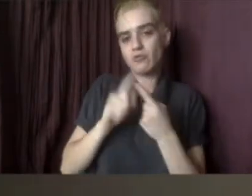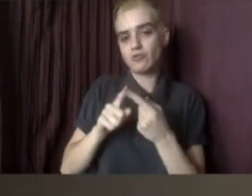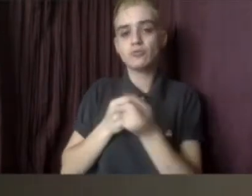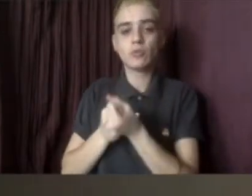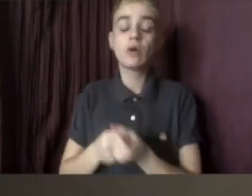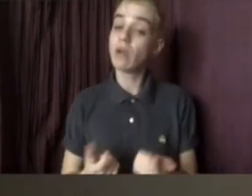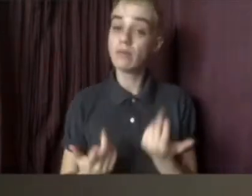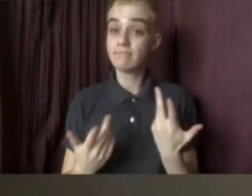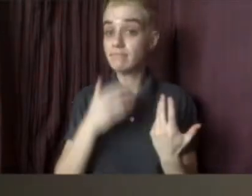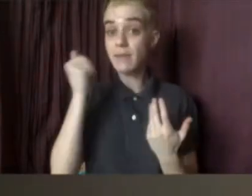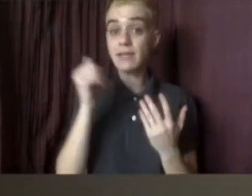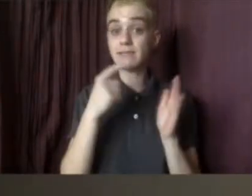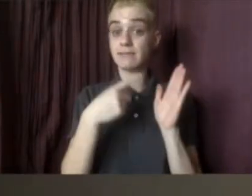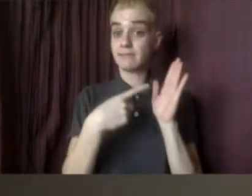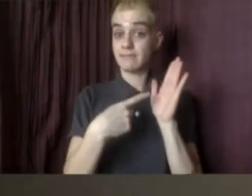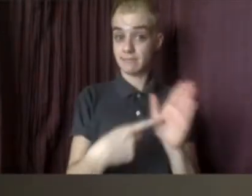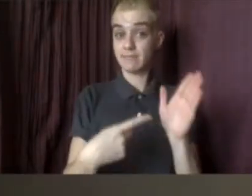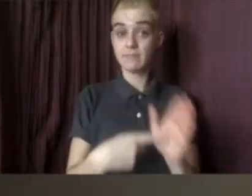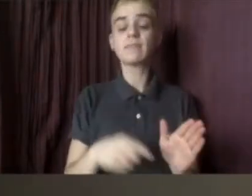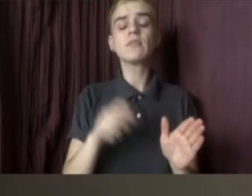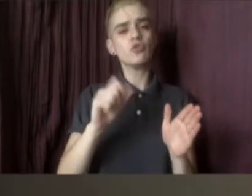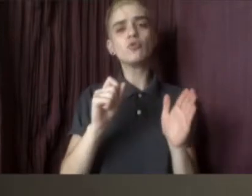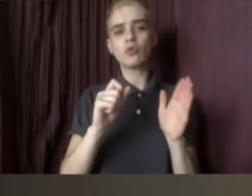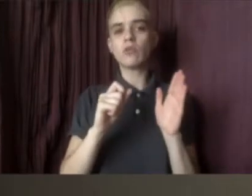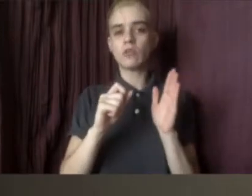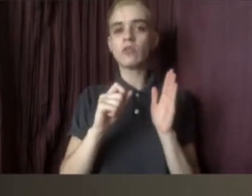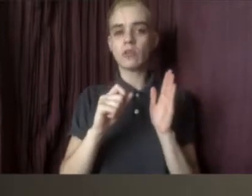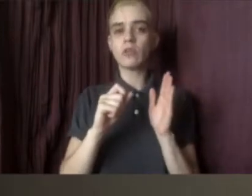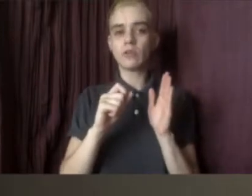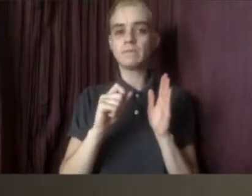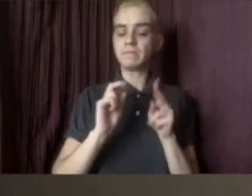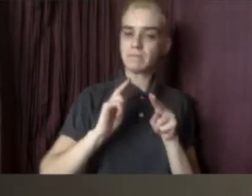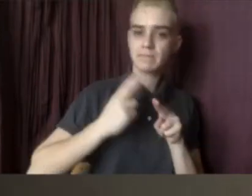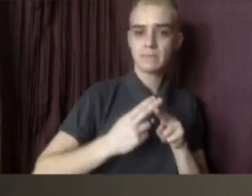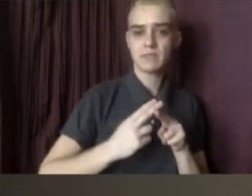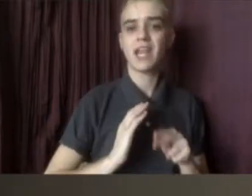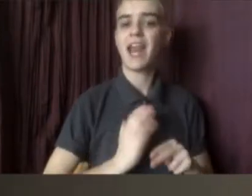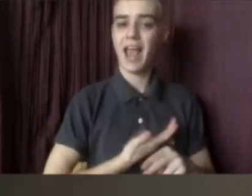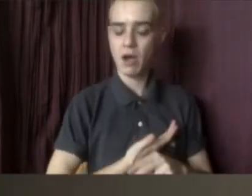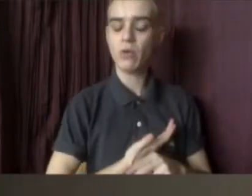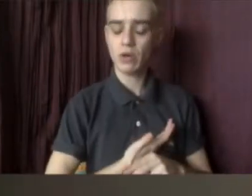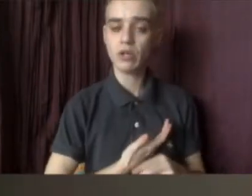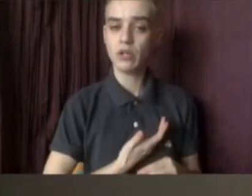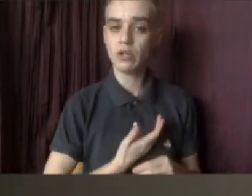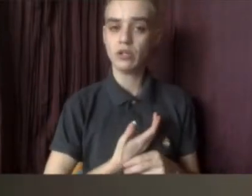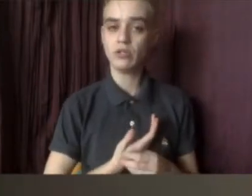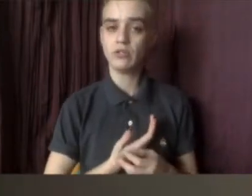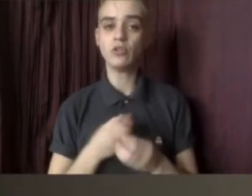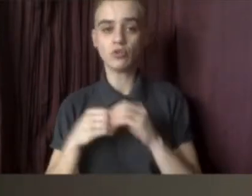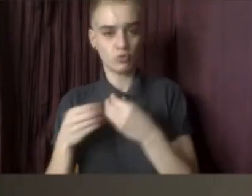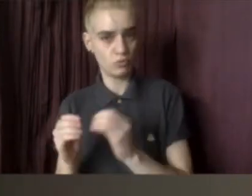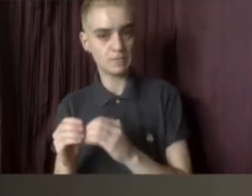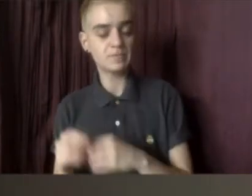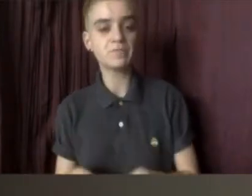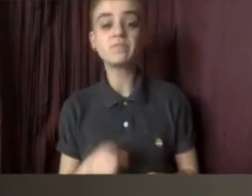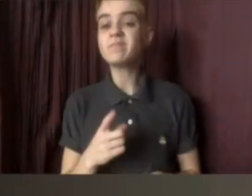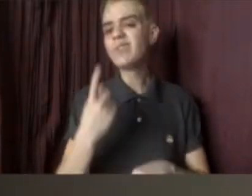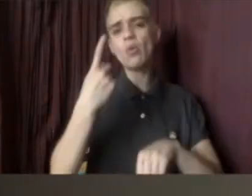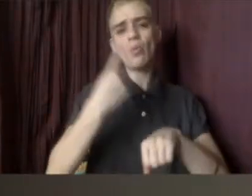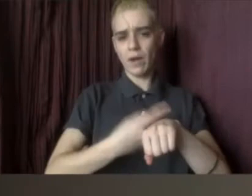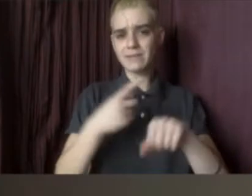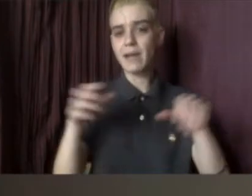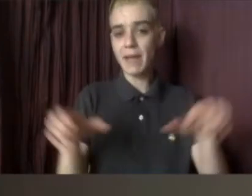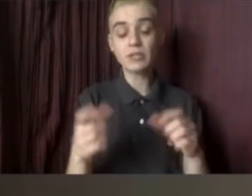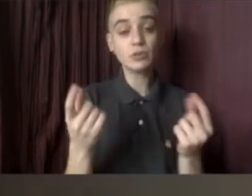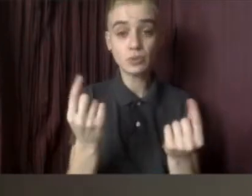as a supporter of the mission. You can subscribe to our bi-weekly newsletter, which we try to, it only comes out once every